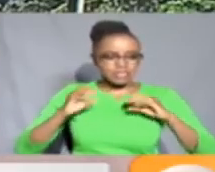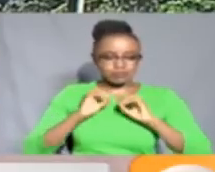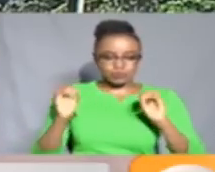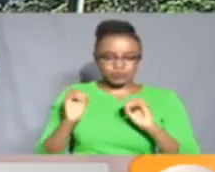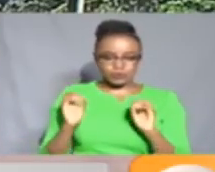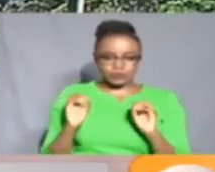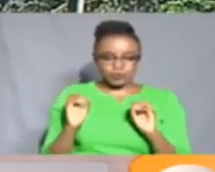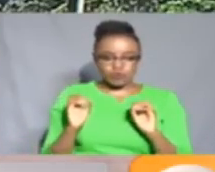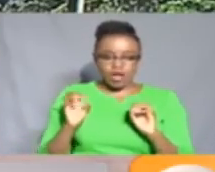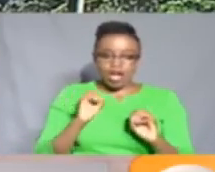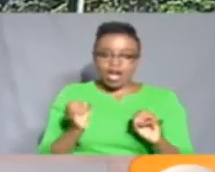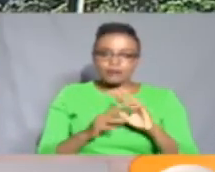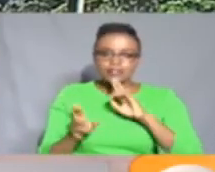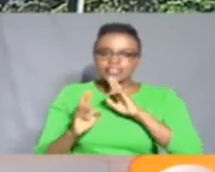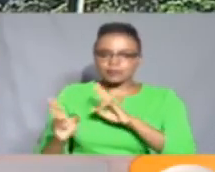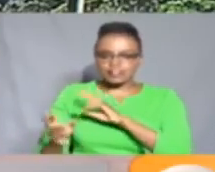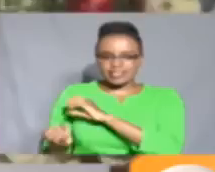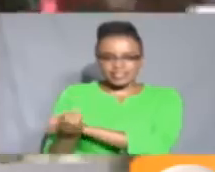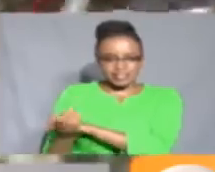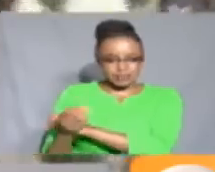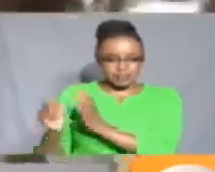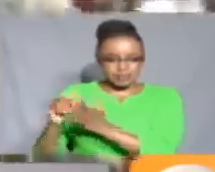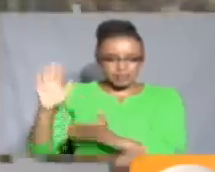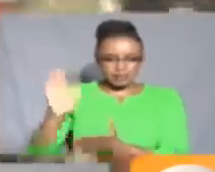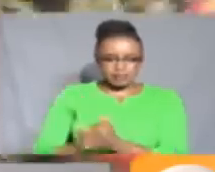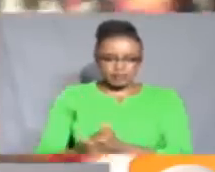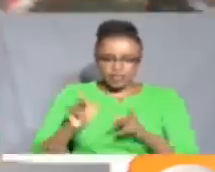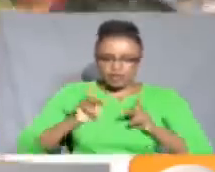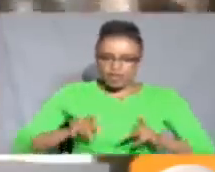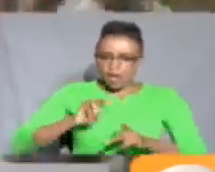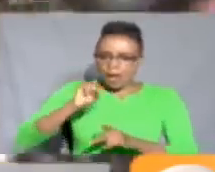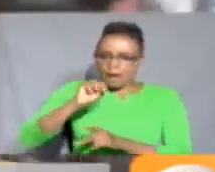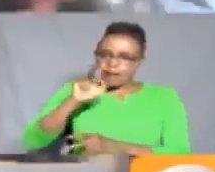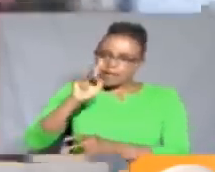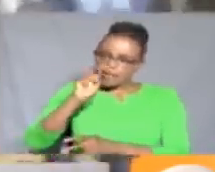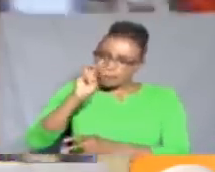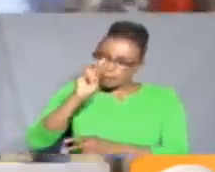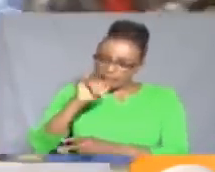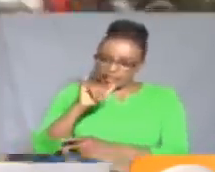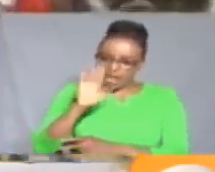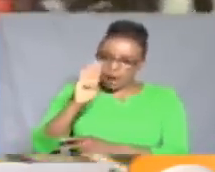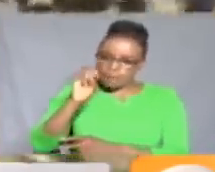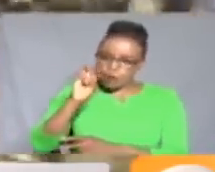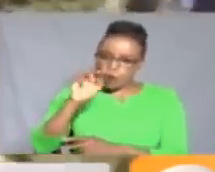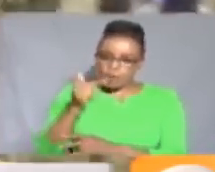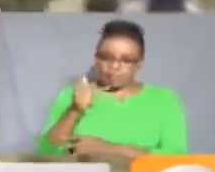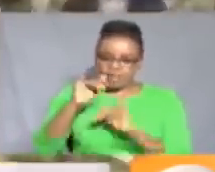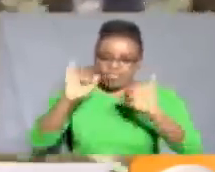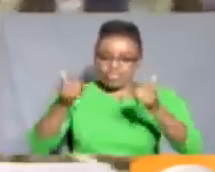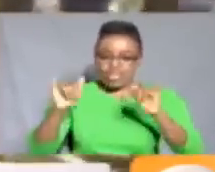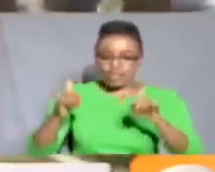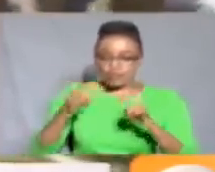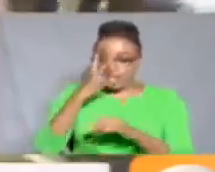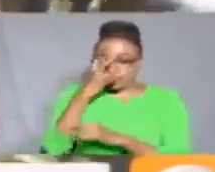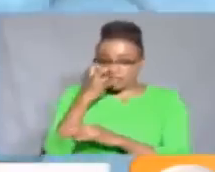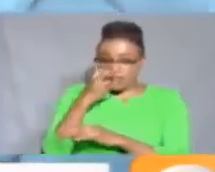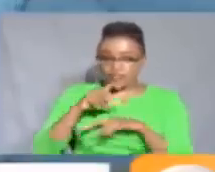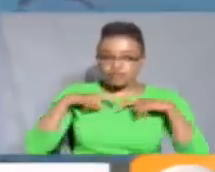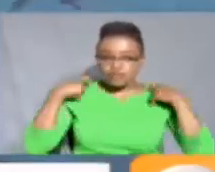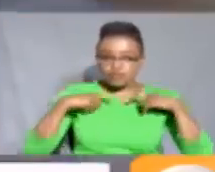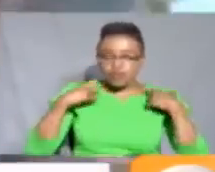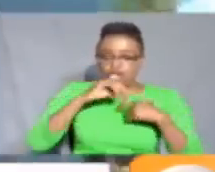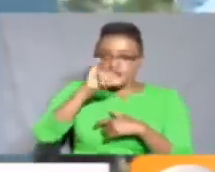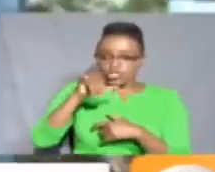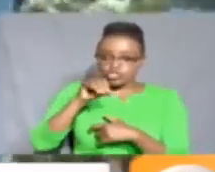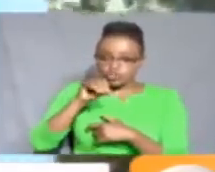it. Dorcas Mungira. For residents of Makimeny in Bomet, the news that the suspect, a man of the cloth, Josiah